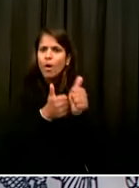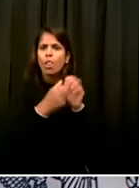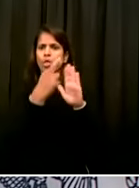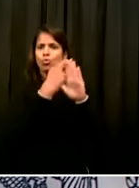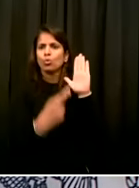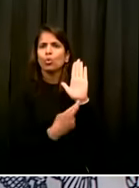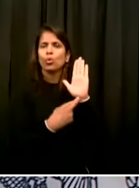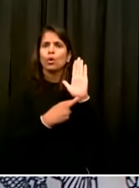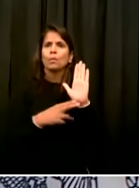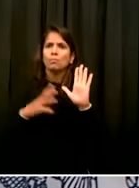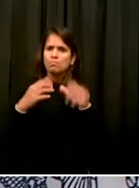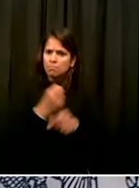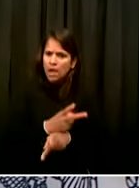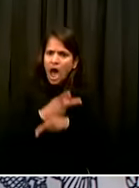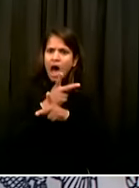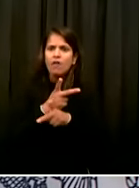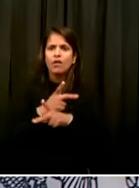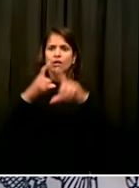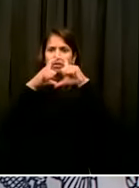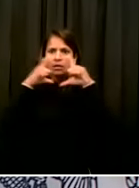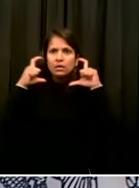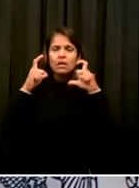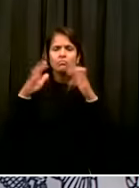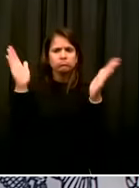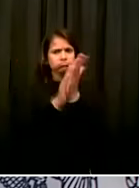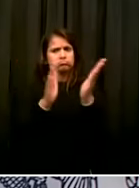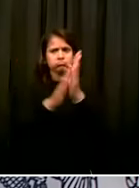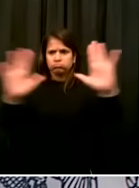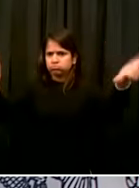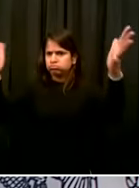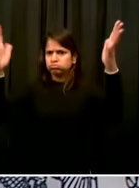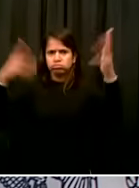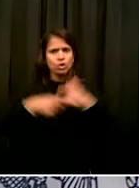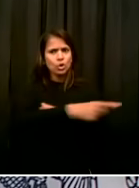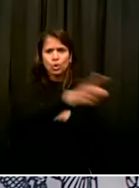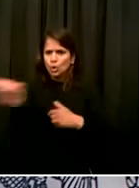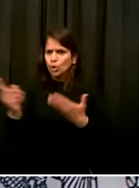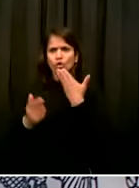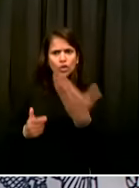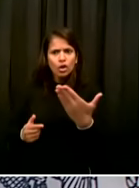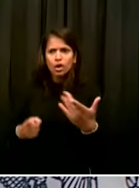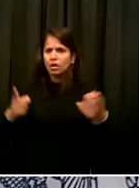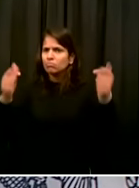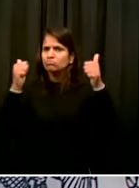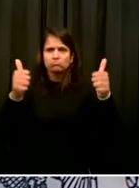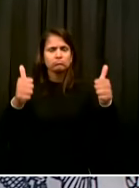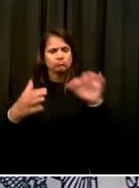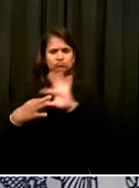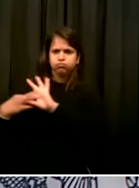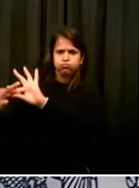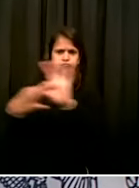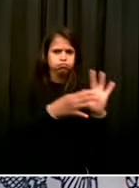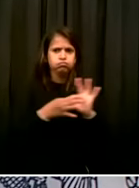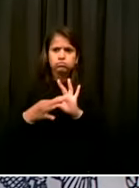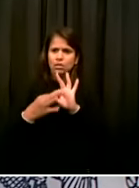to give you the very latest information so you can continue to do the great work you're doing and continue to make